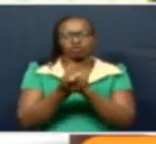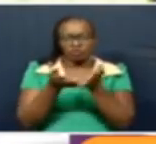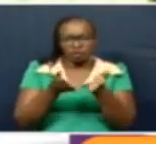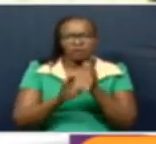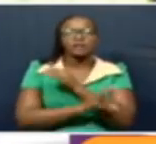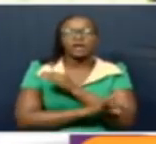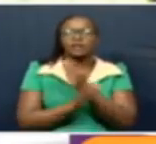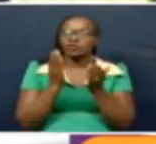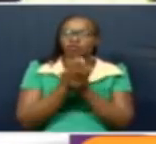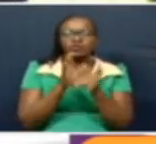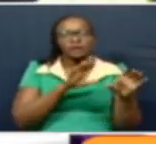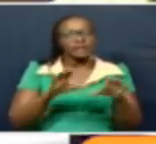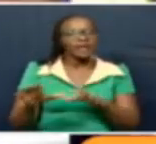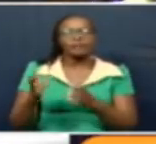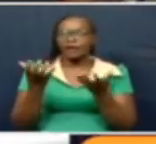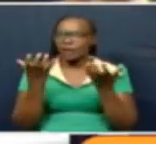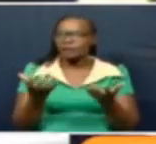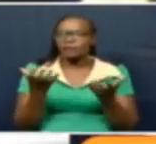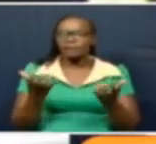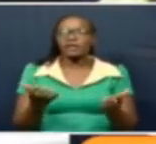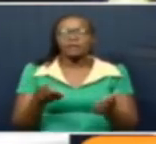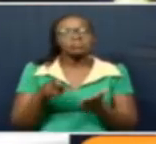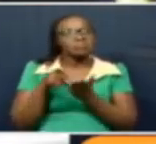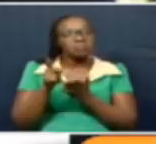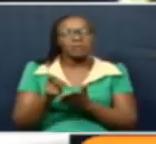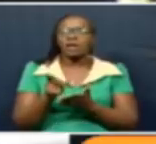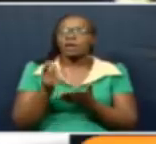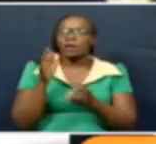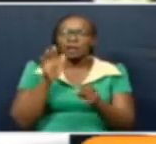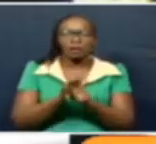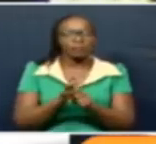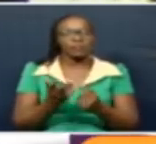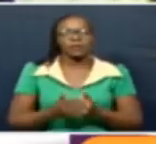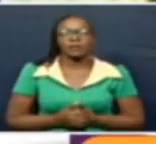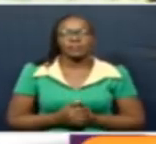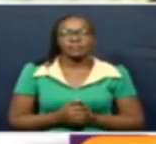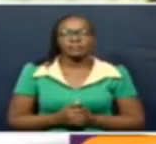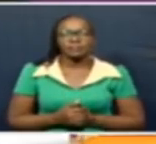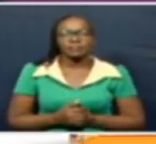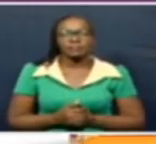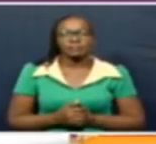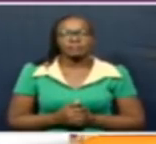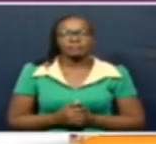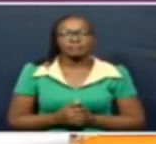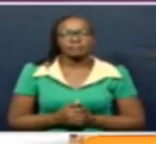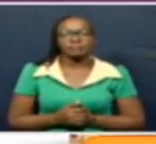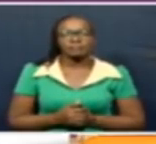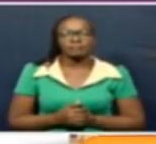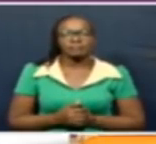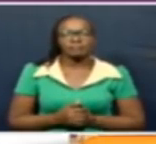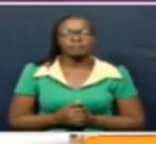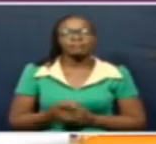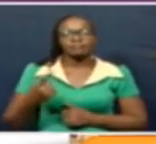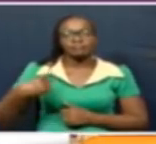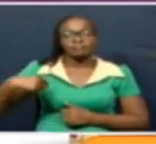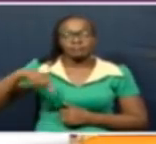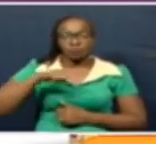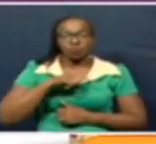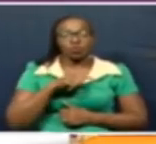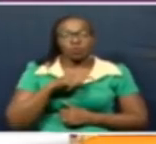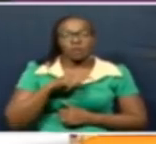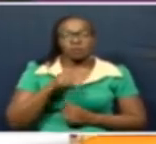he suffered for it. He's paid so dearly, so dearly. We've come